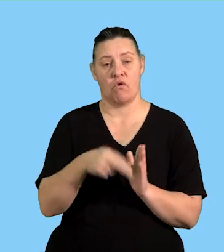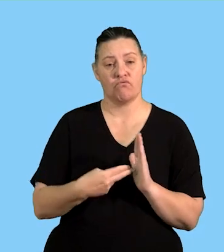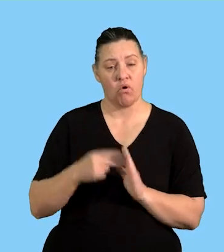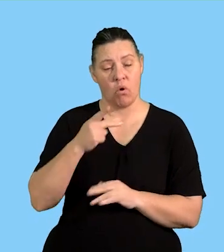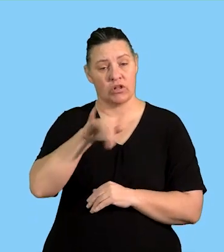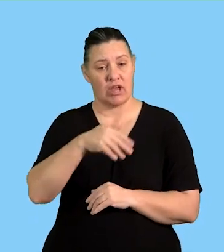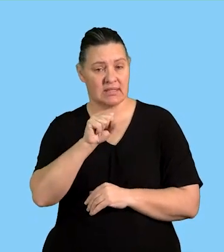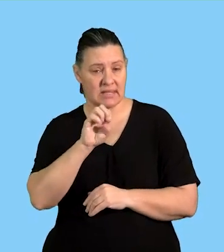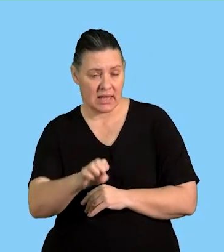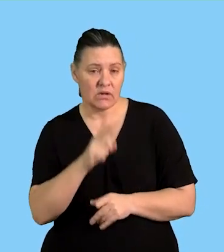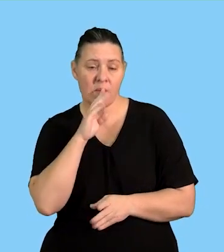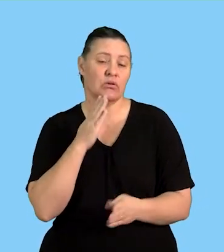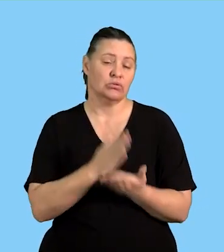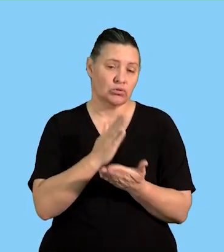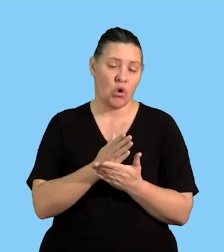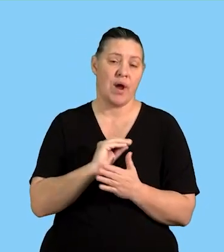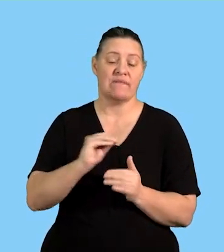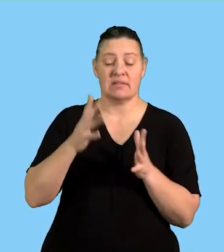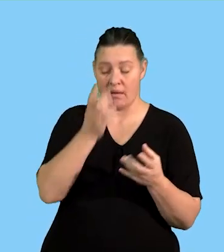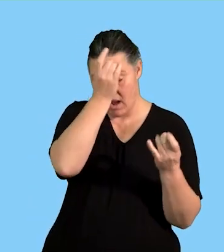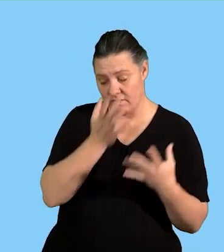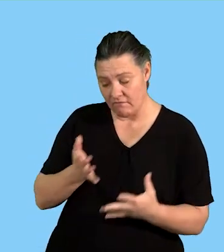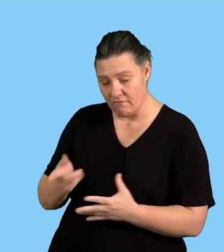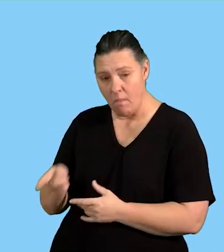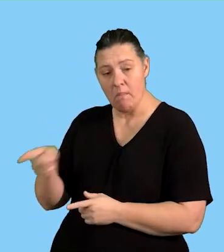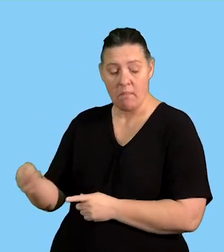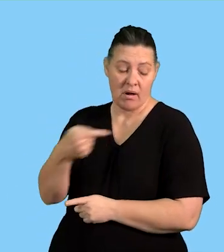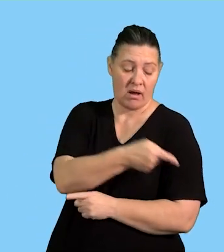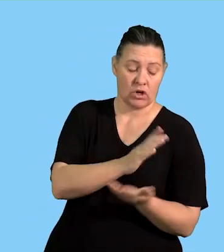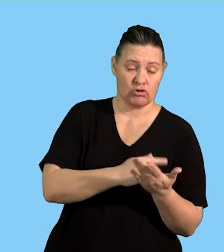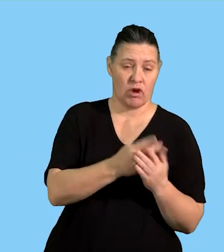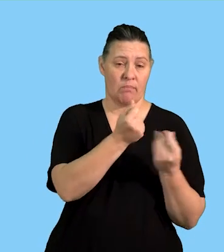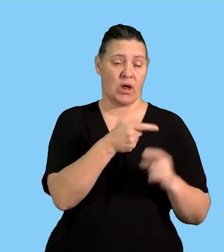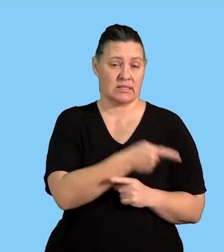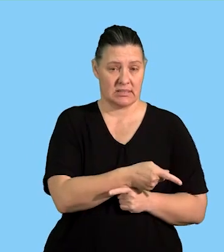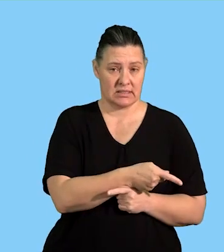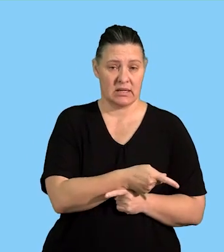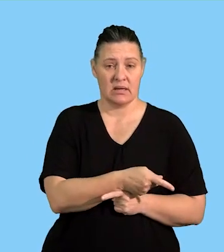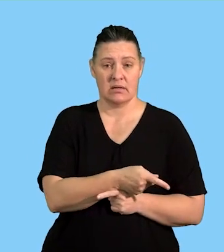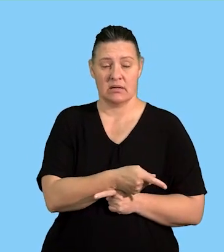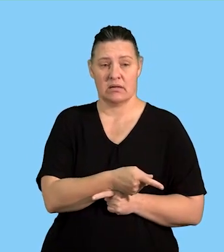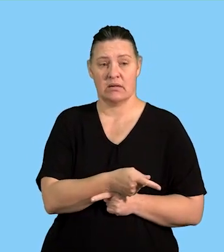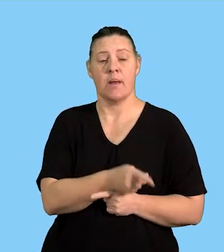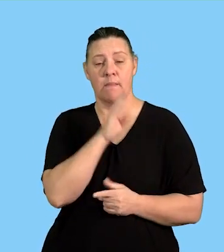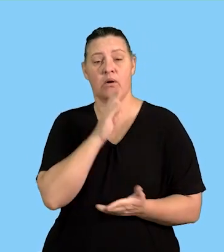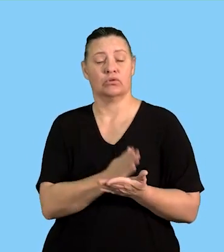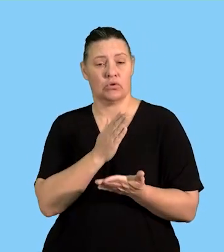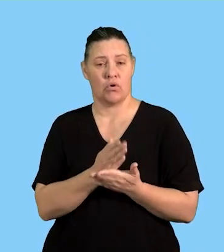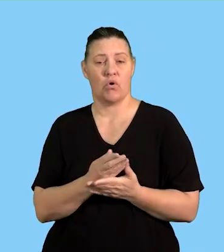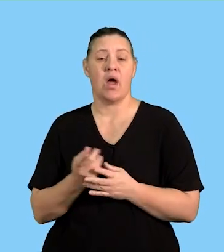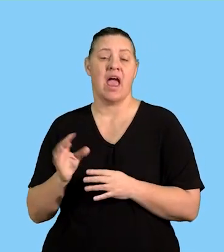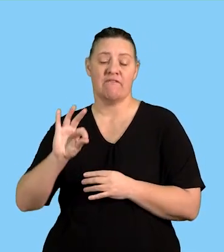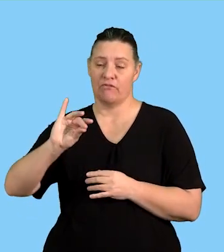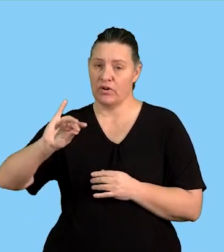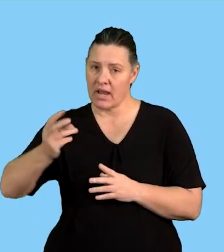or the role of this institution is to keep investors informed of the share prices by making sure that